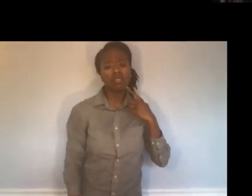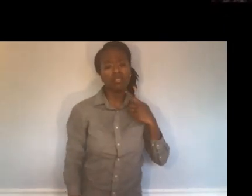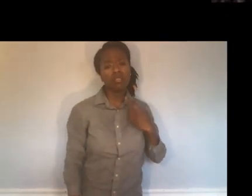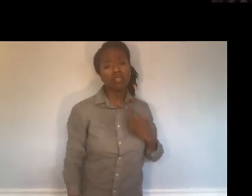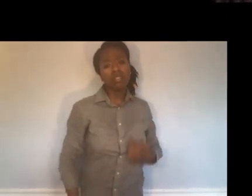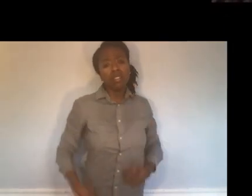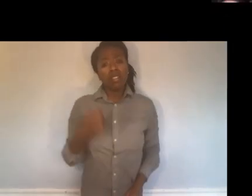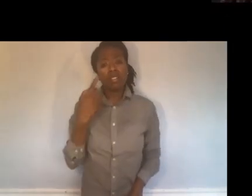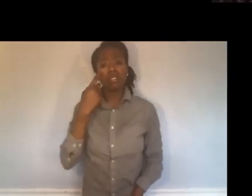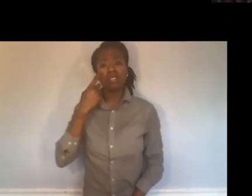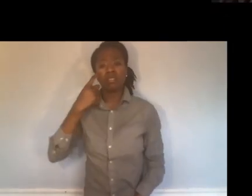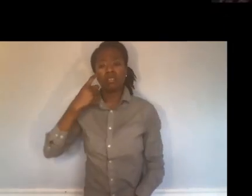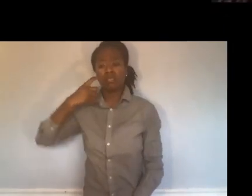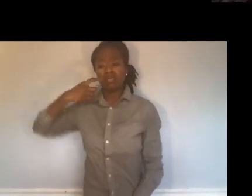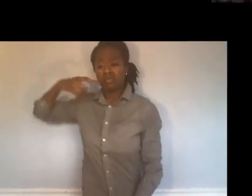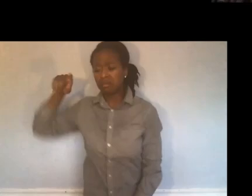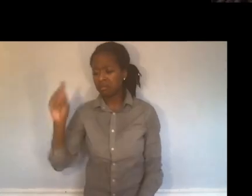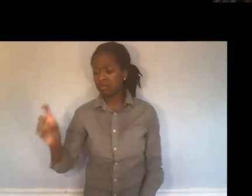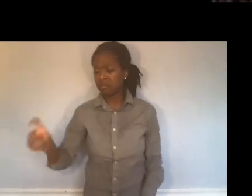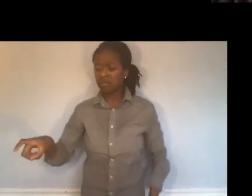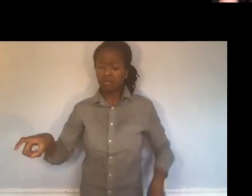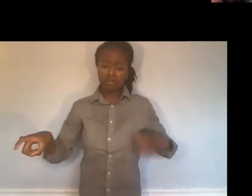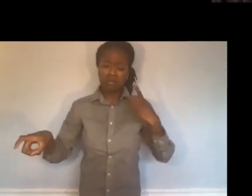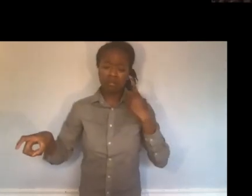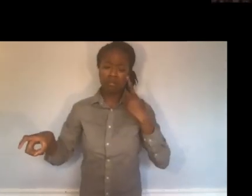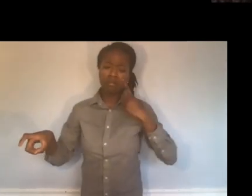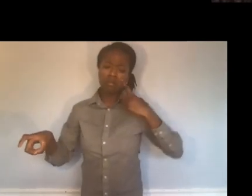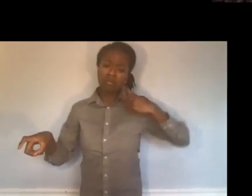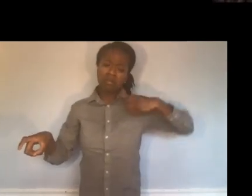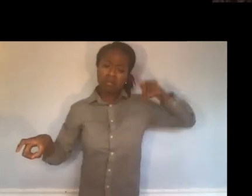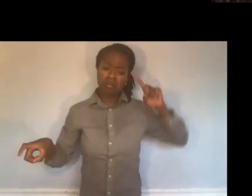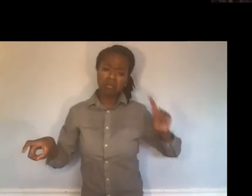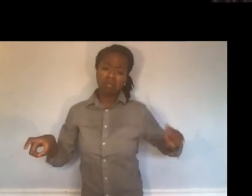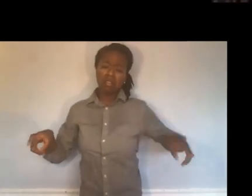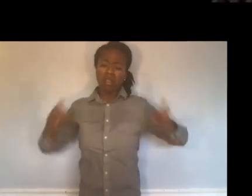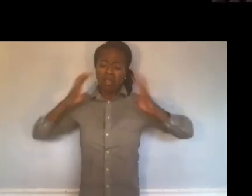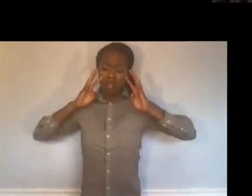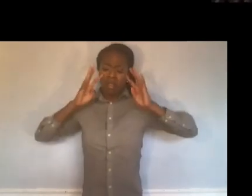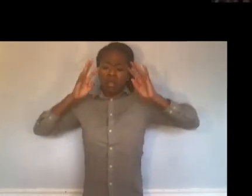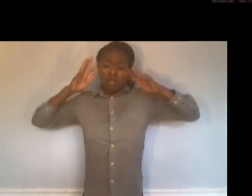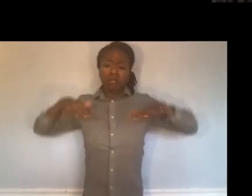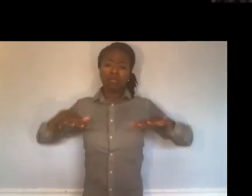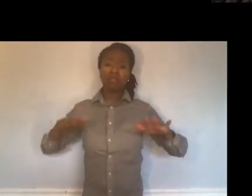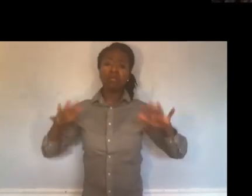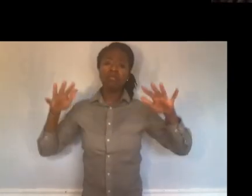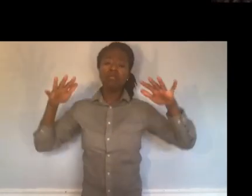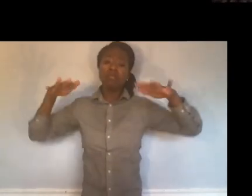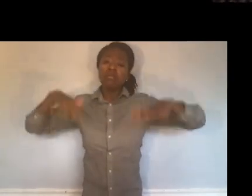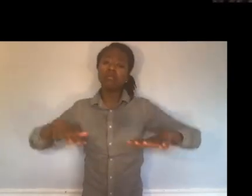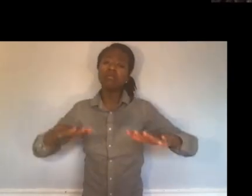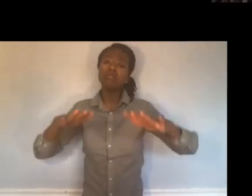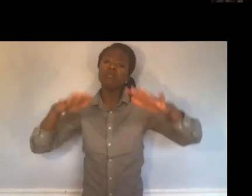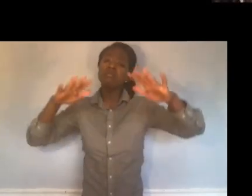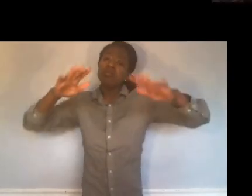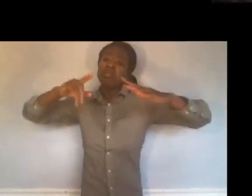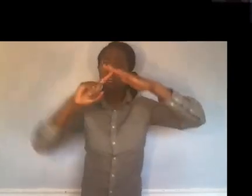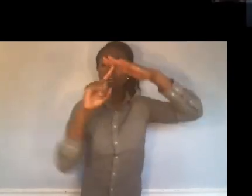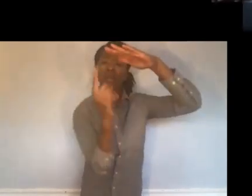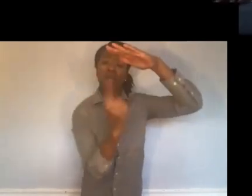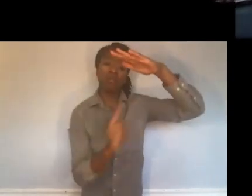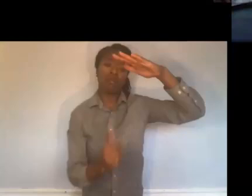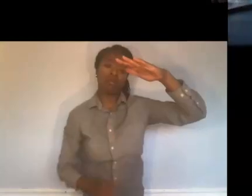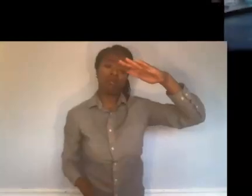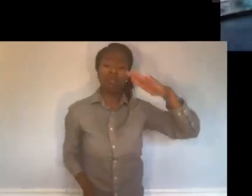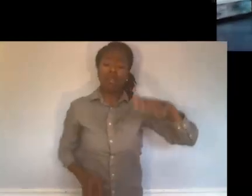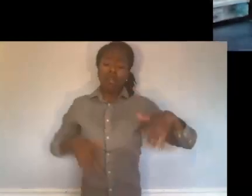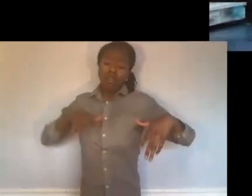teardrops, I've been spilling salty teardrops in the ocean.